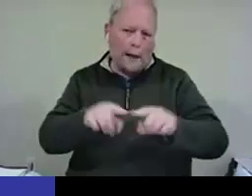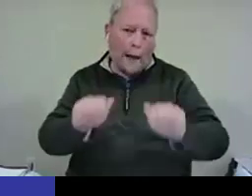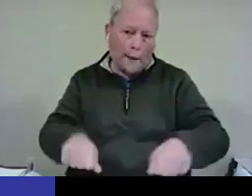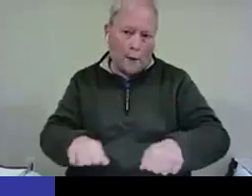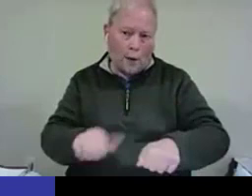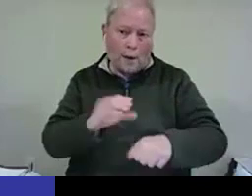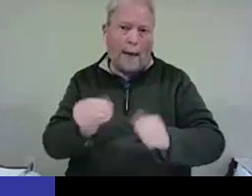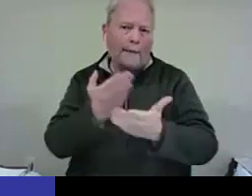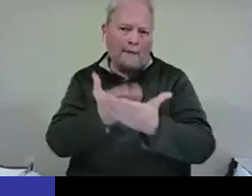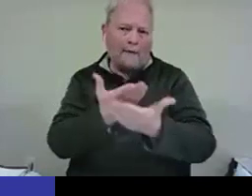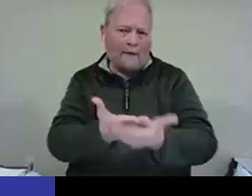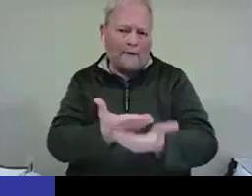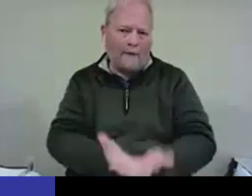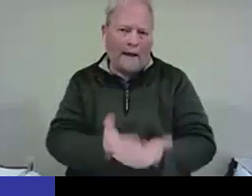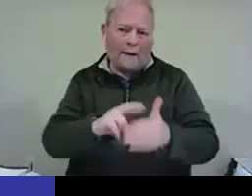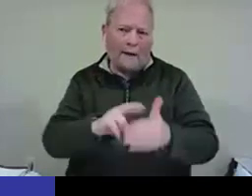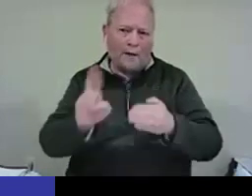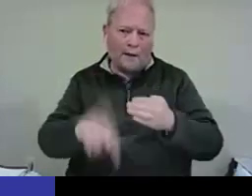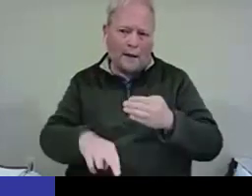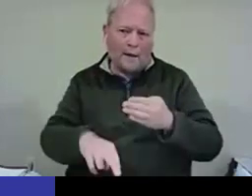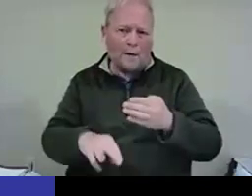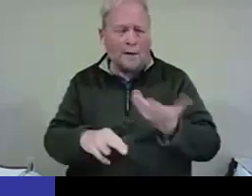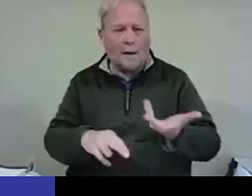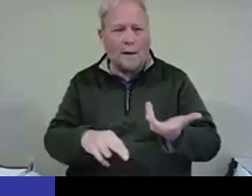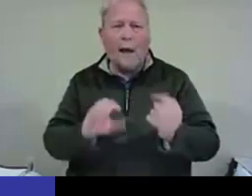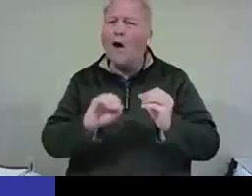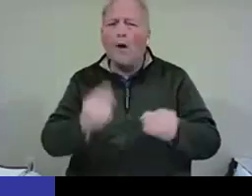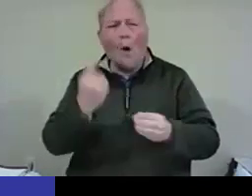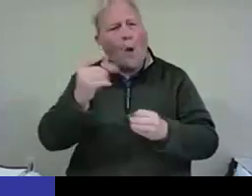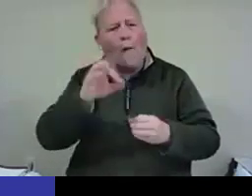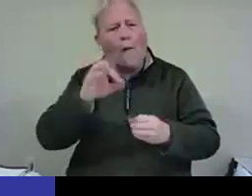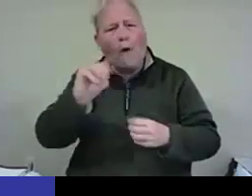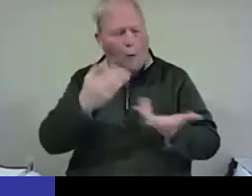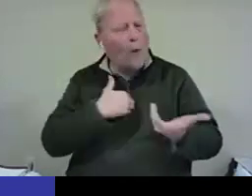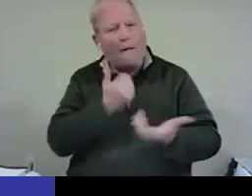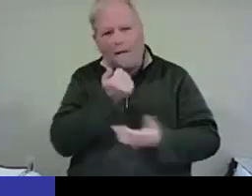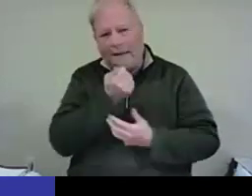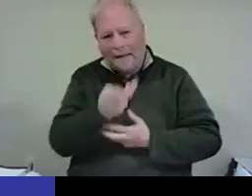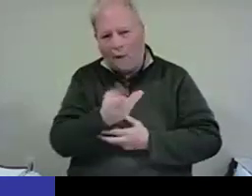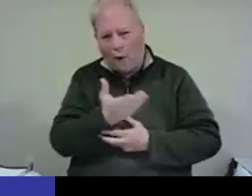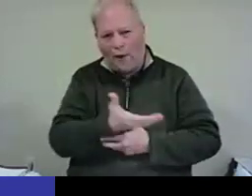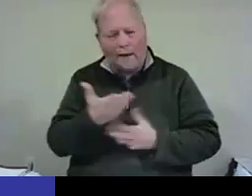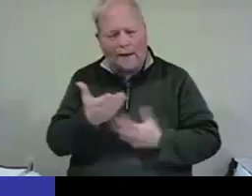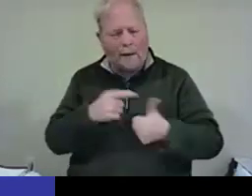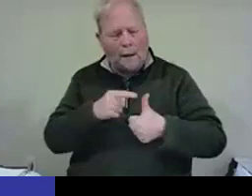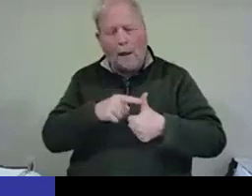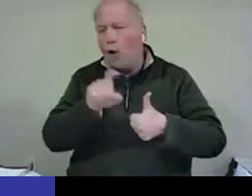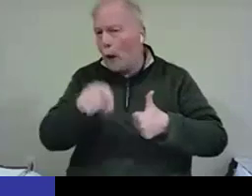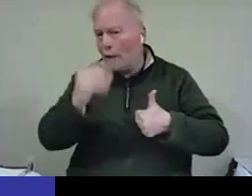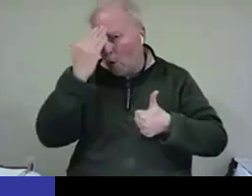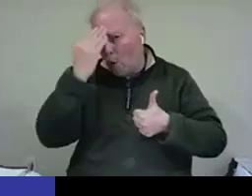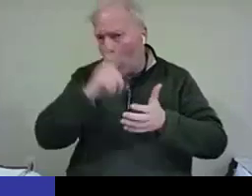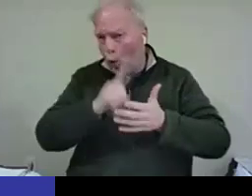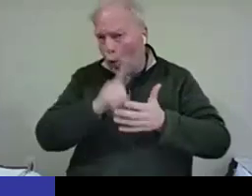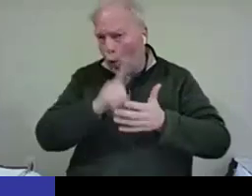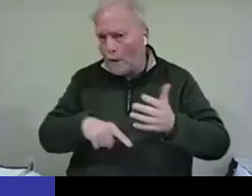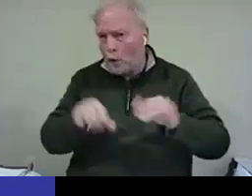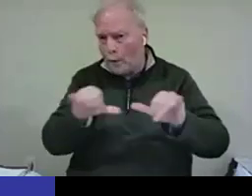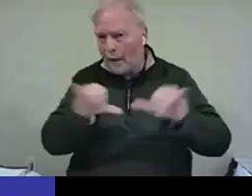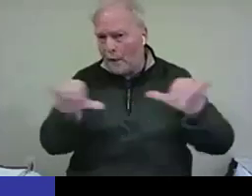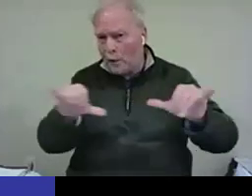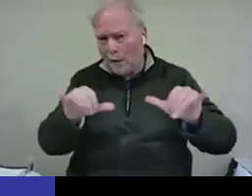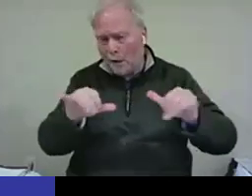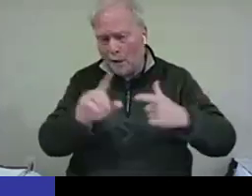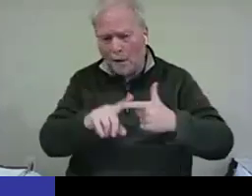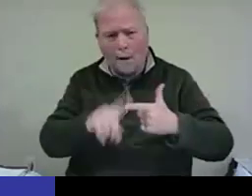depending on several things. So you are going to want to know what you're measuring. So it's focused generally on a target behavior or a